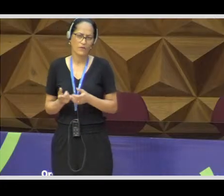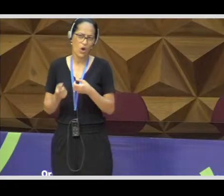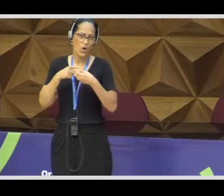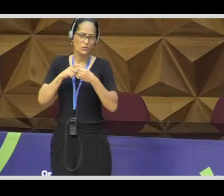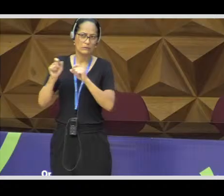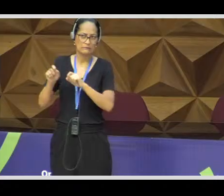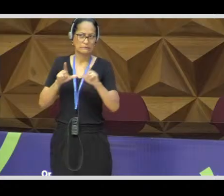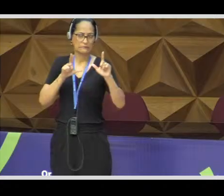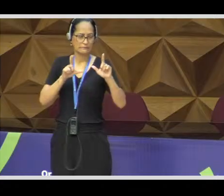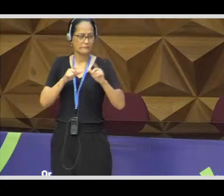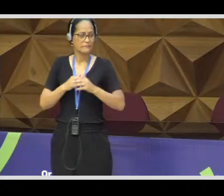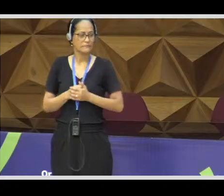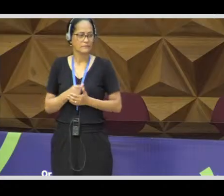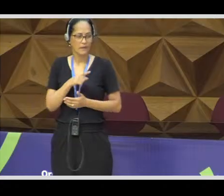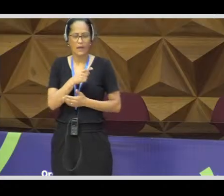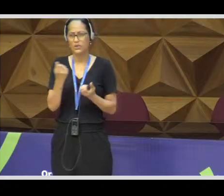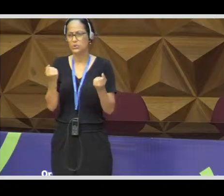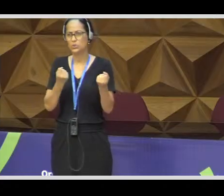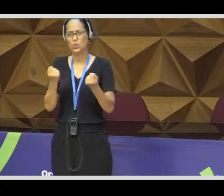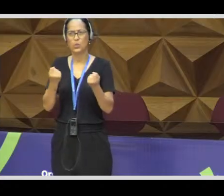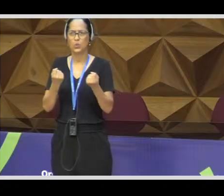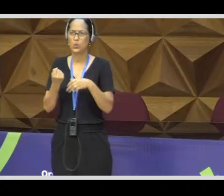the road. Are